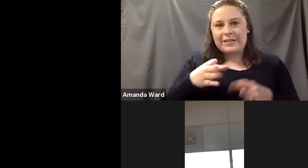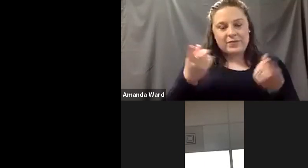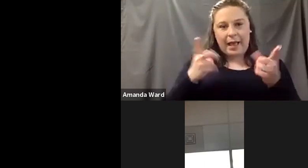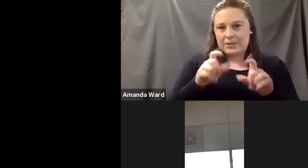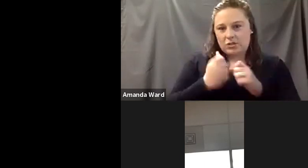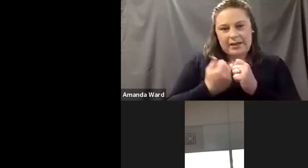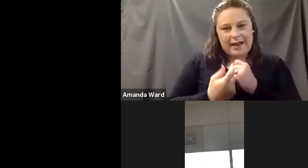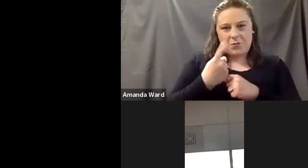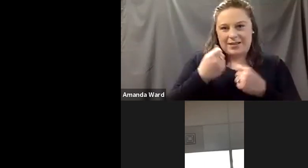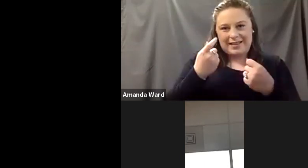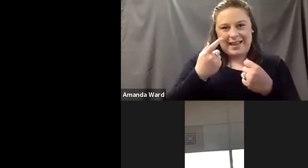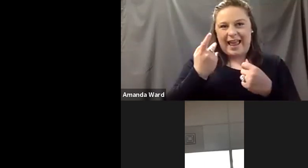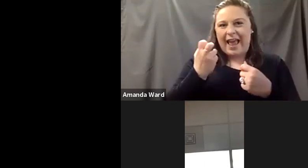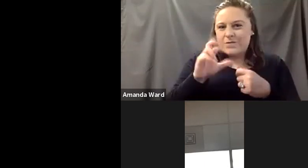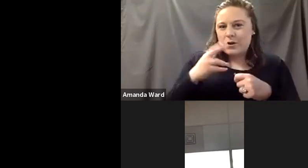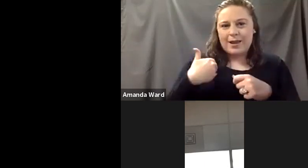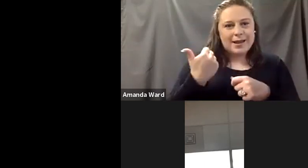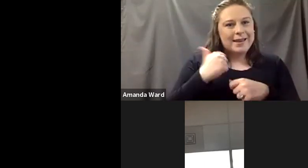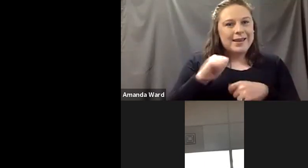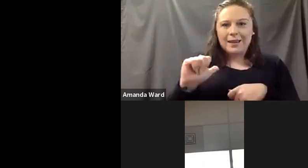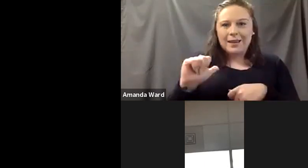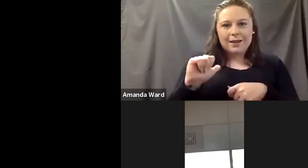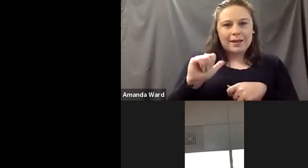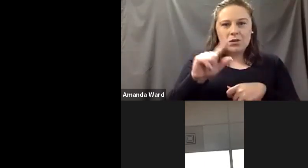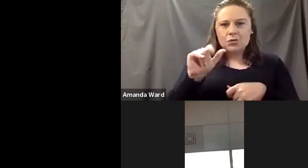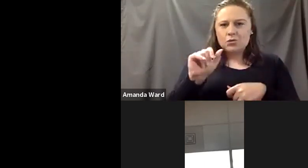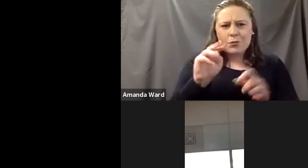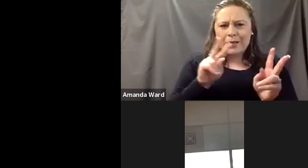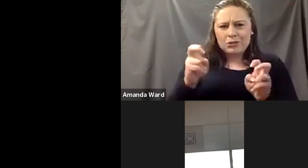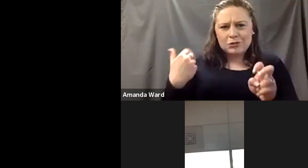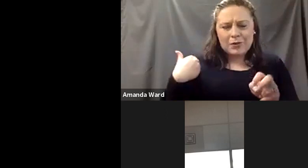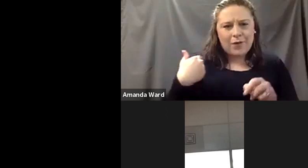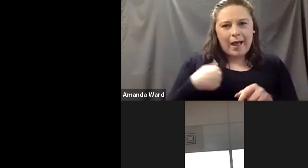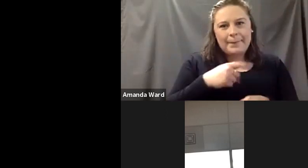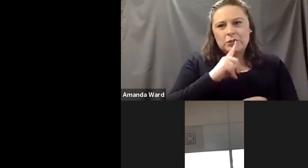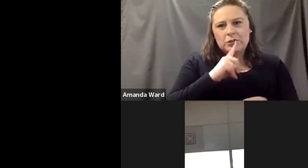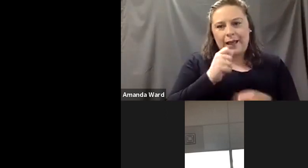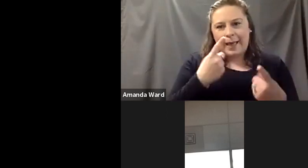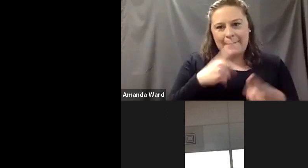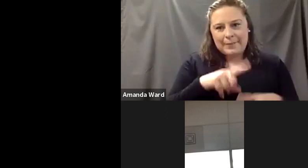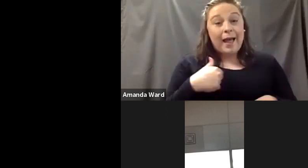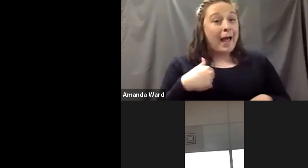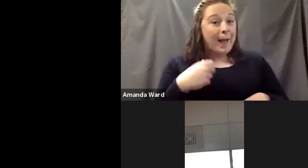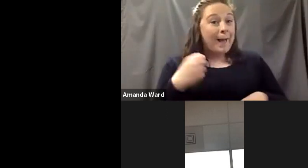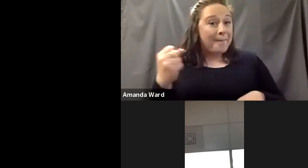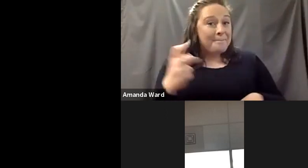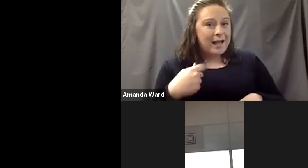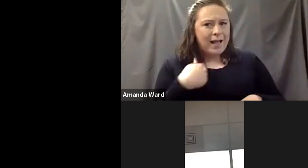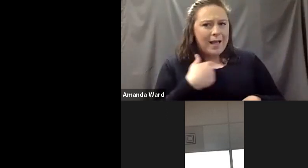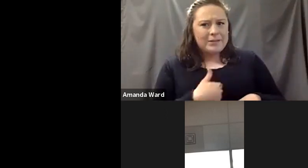watching us. Nobody else has ever had any Zoom issues. I'm back. I'm so sorry. I